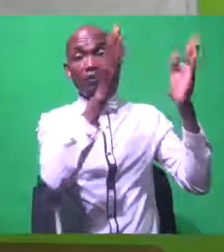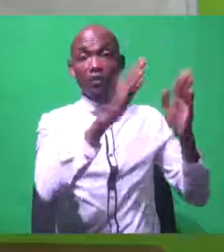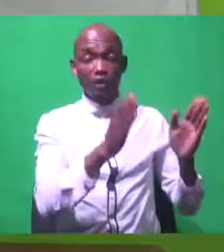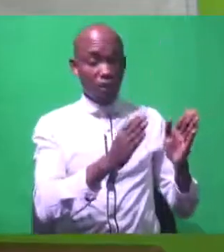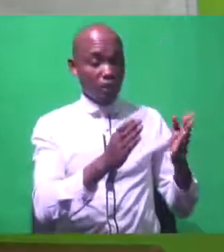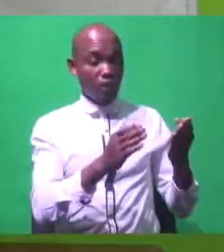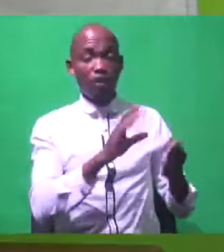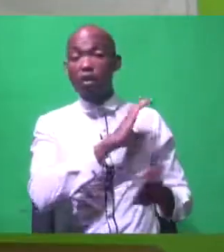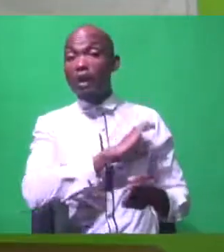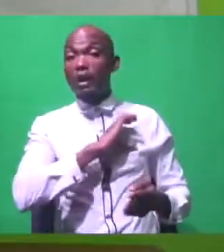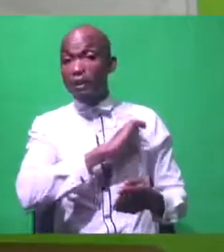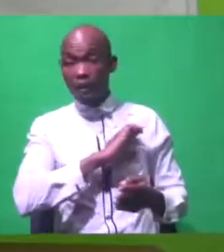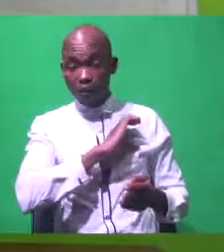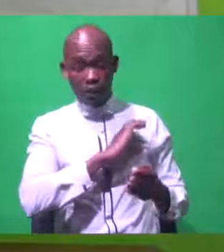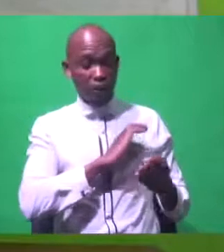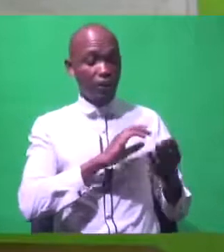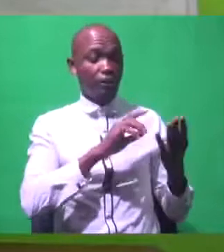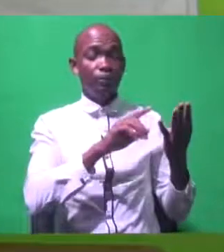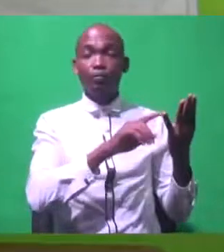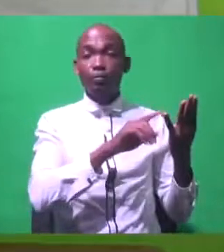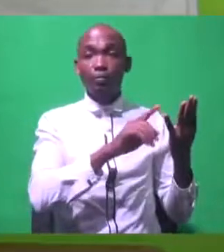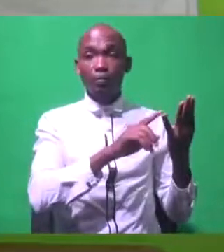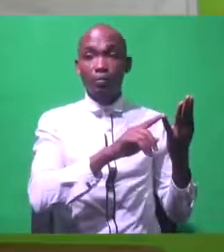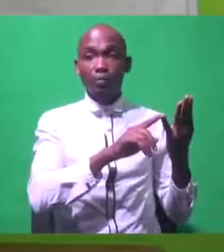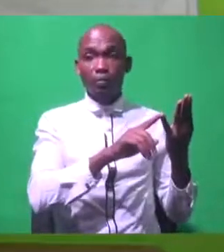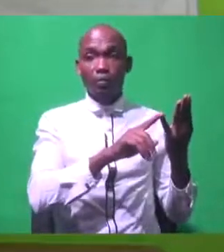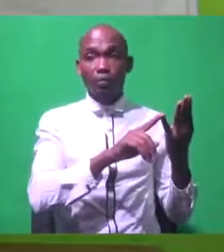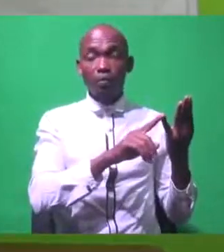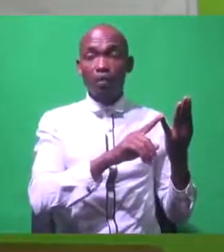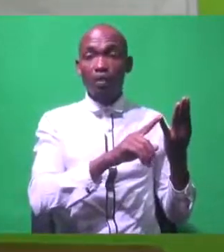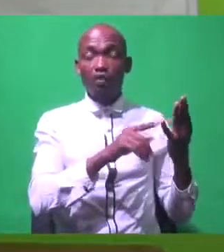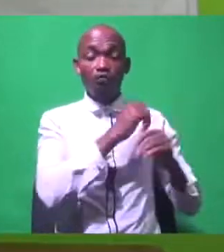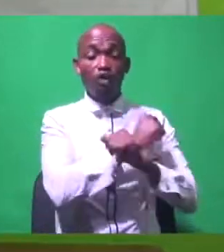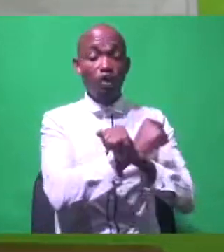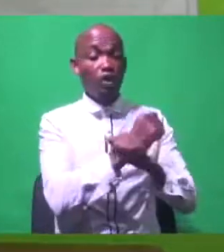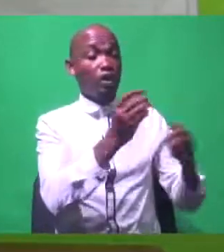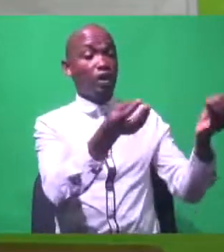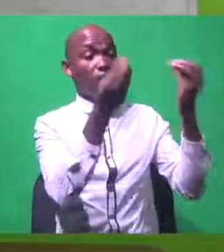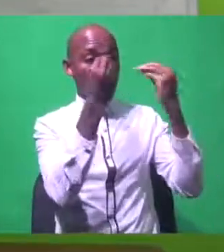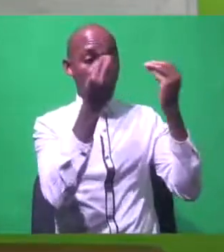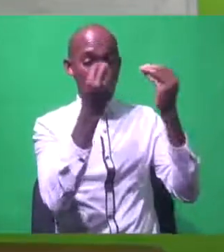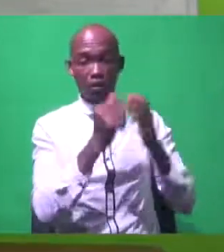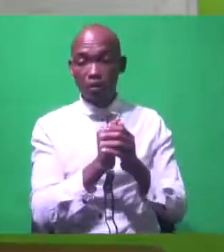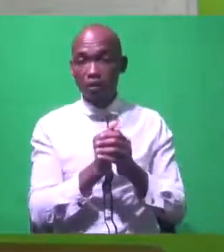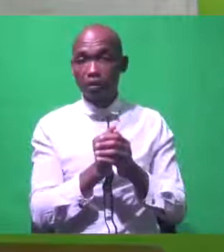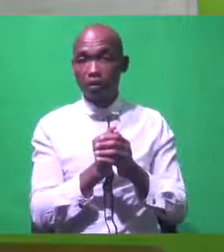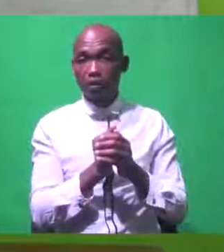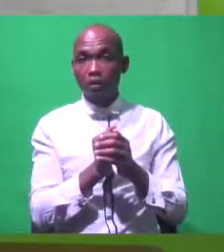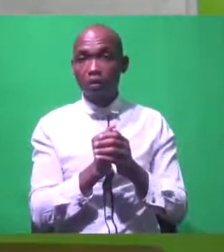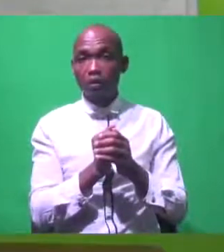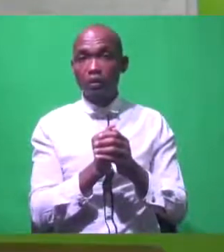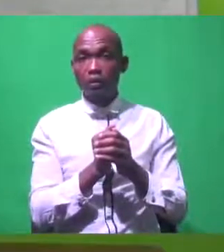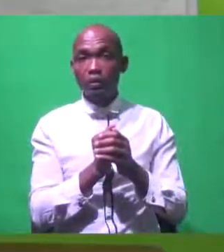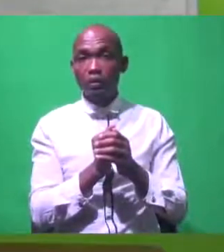feature of colonial education It was discriminative